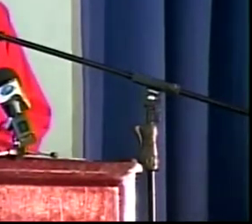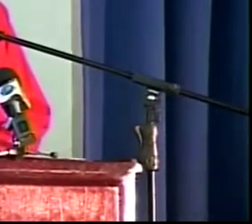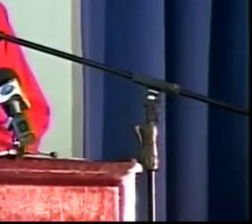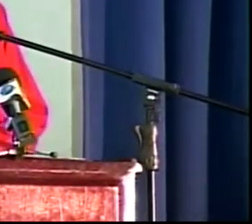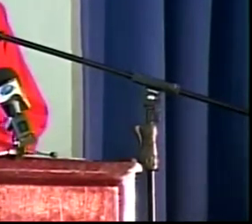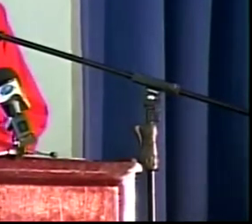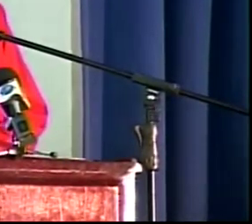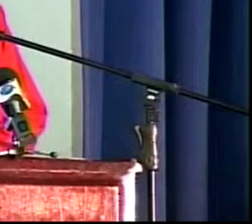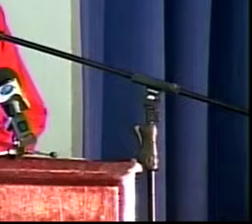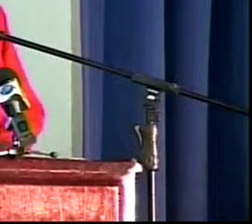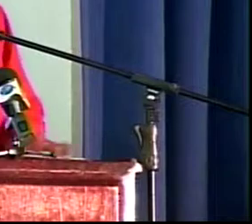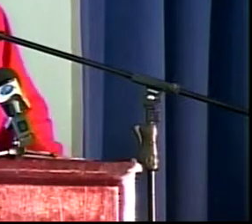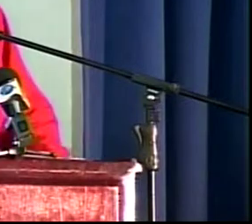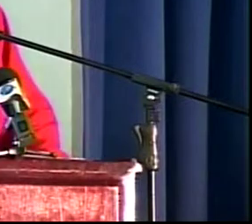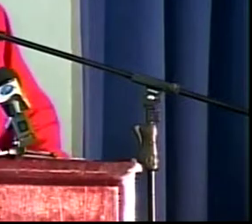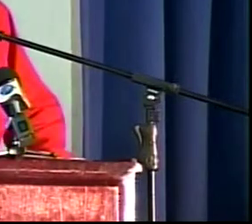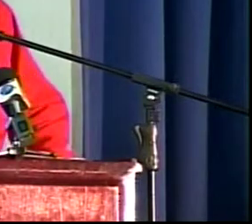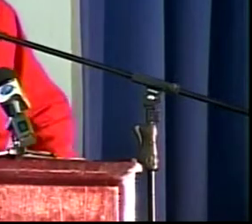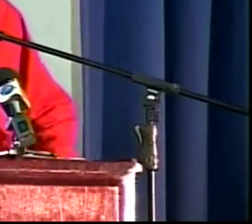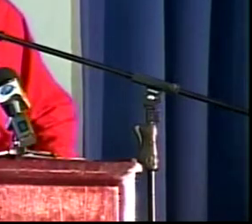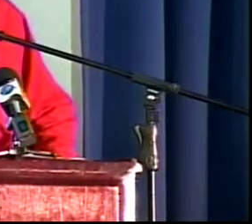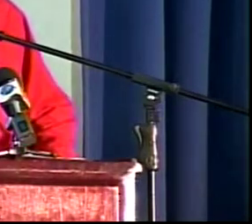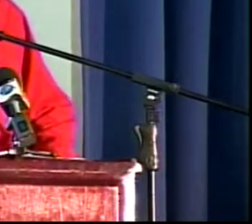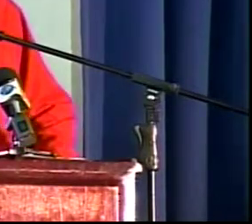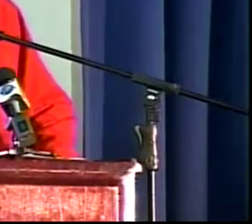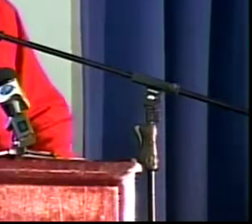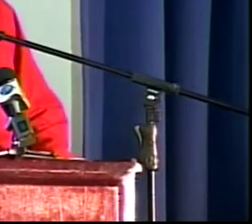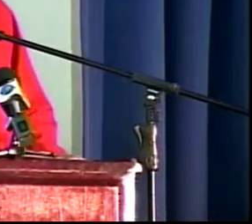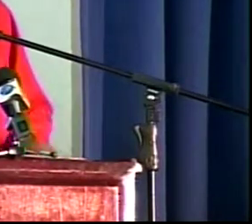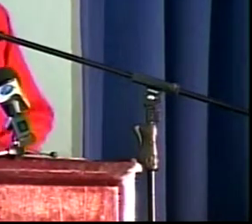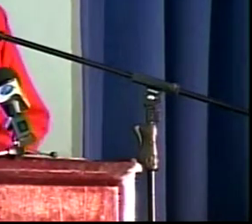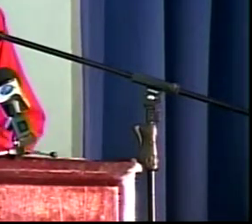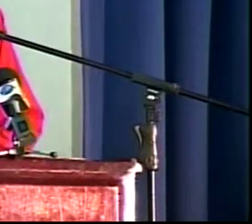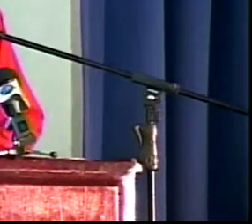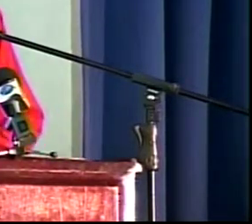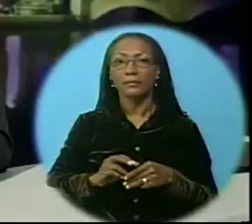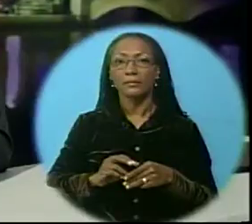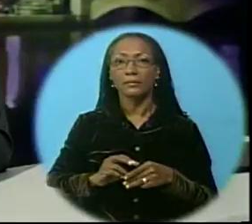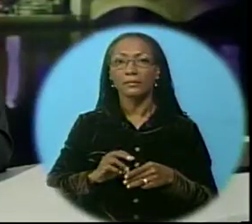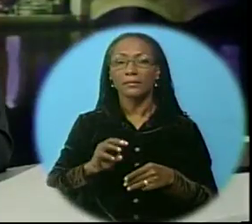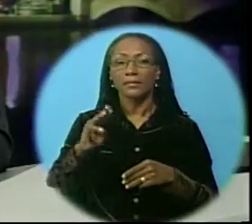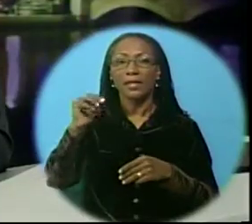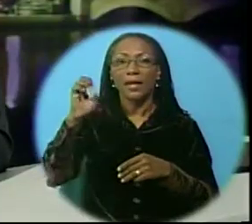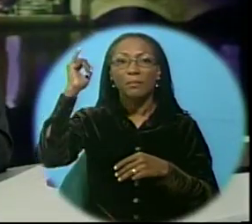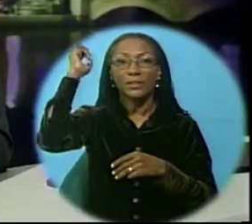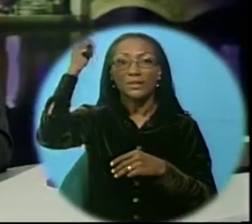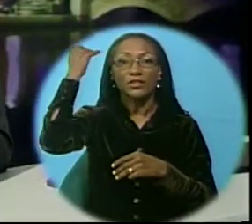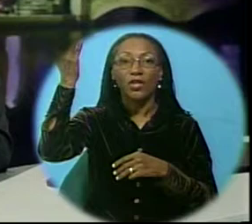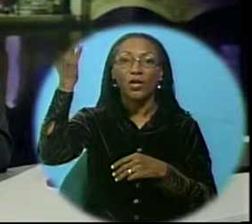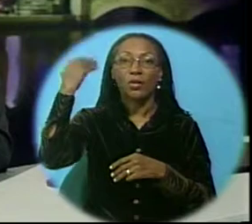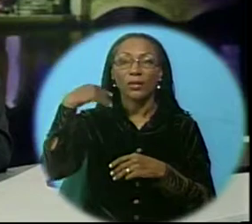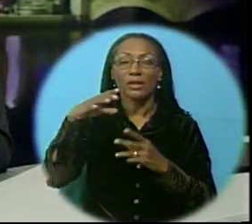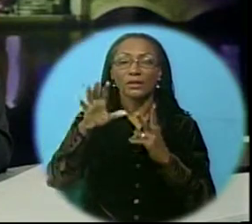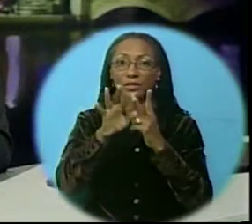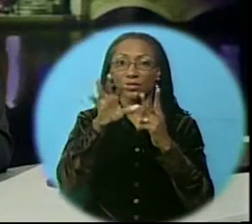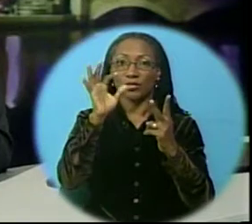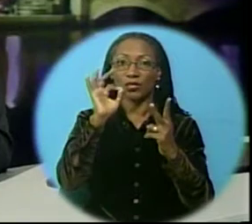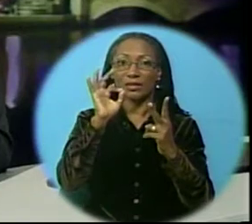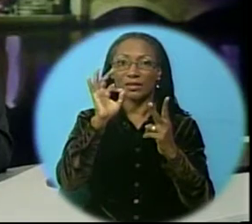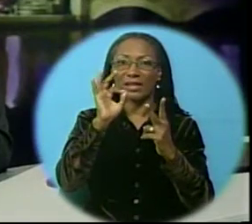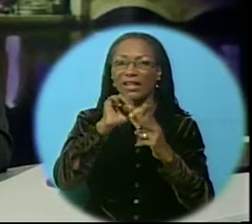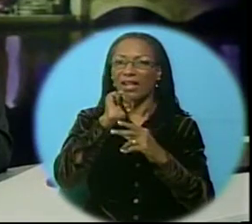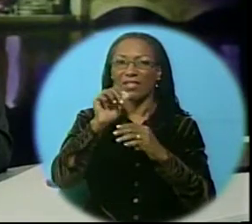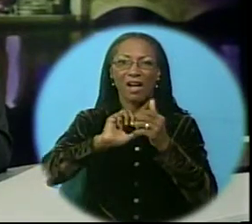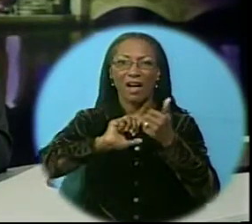act on his behalf and to represent him within the constituency. Mr. Jordan was nominated uncontested